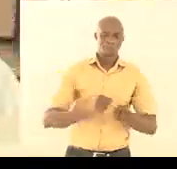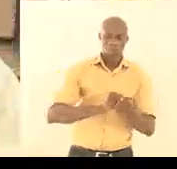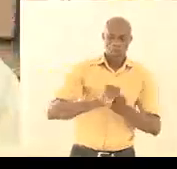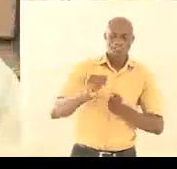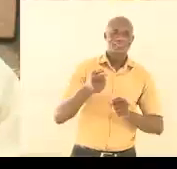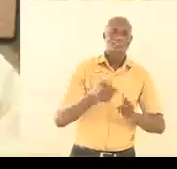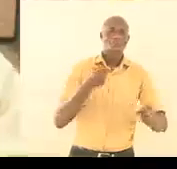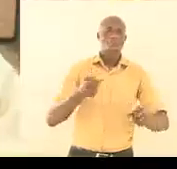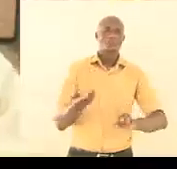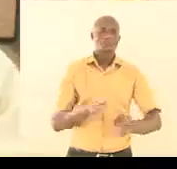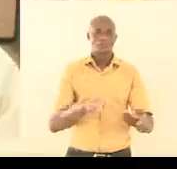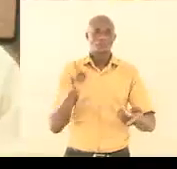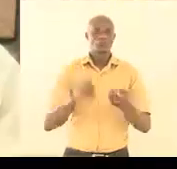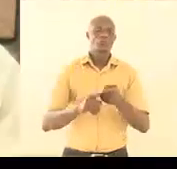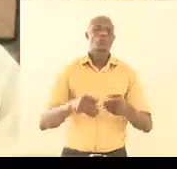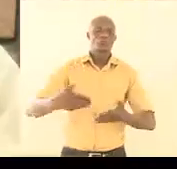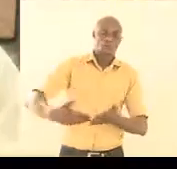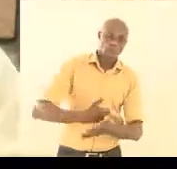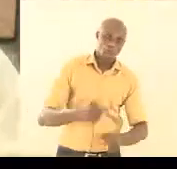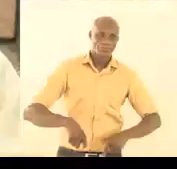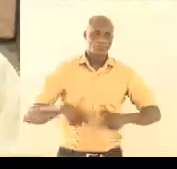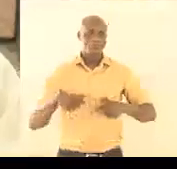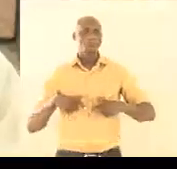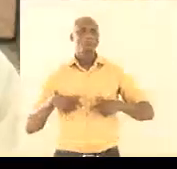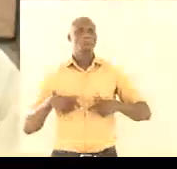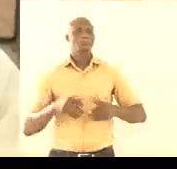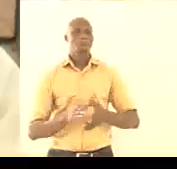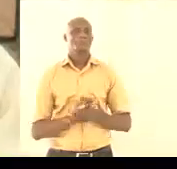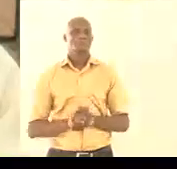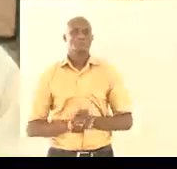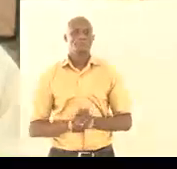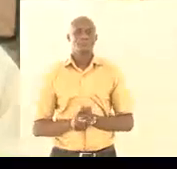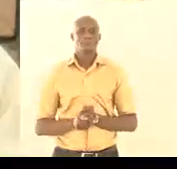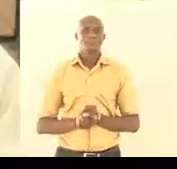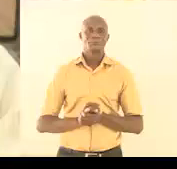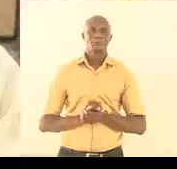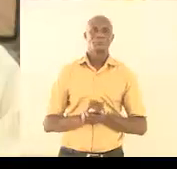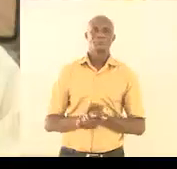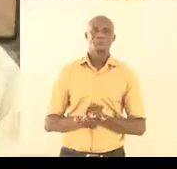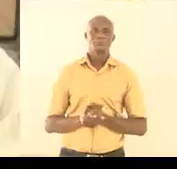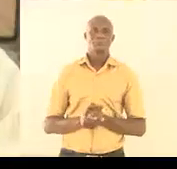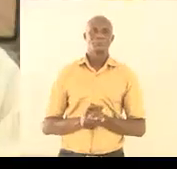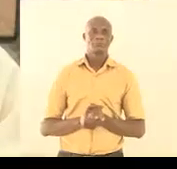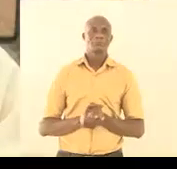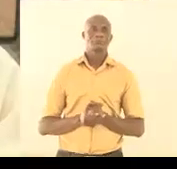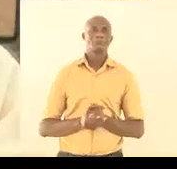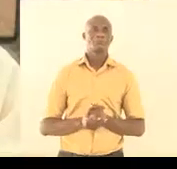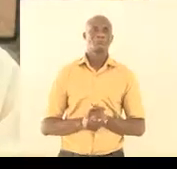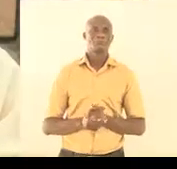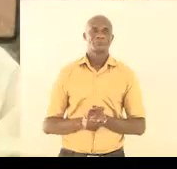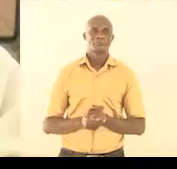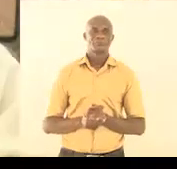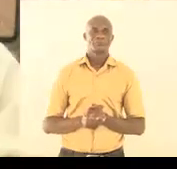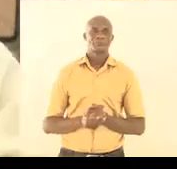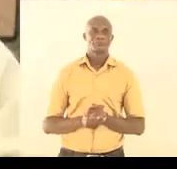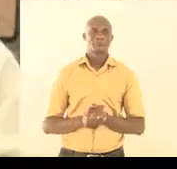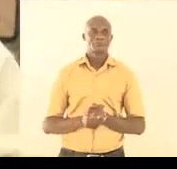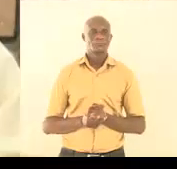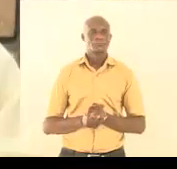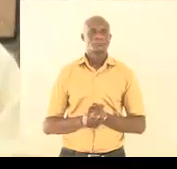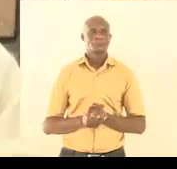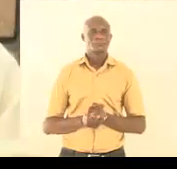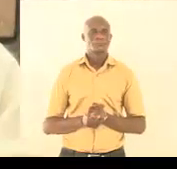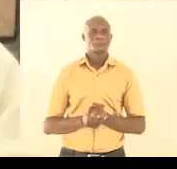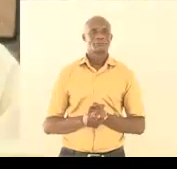Passing from death to new life. Principal. Is that the principal theme? Yes. In your opinion,